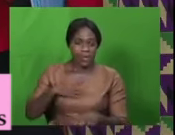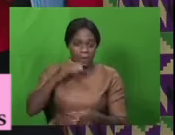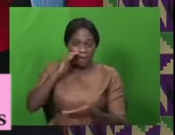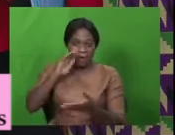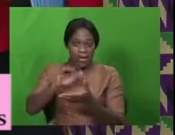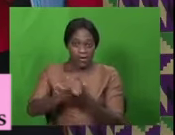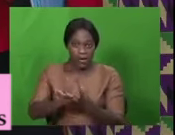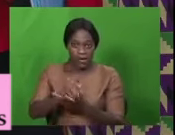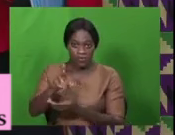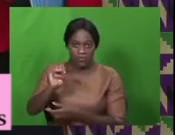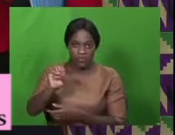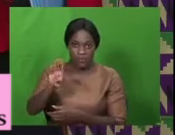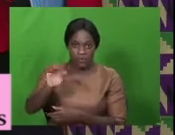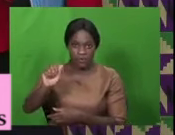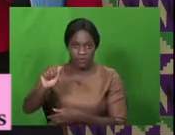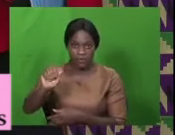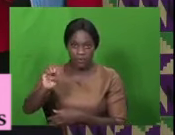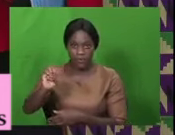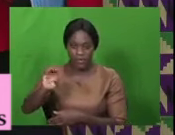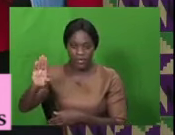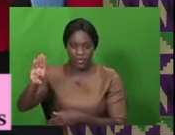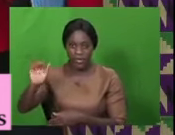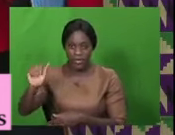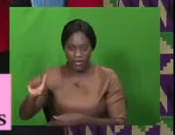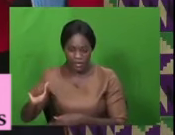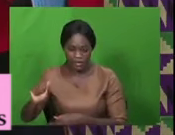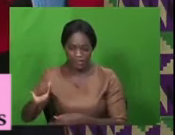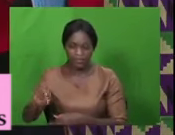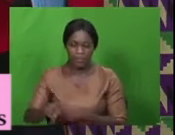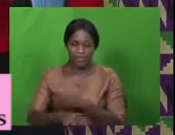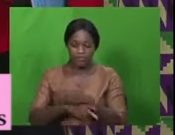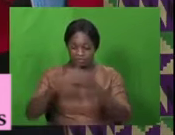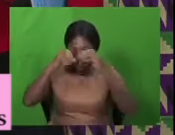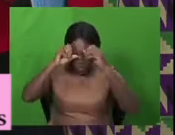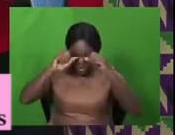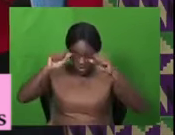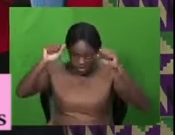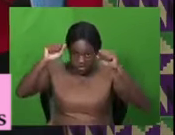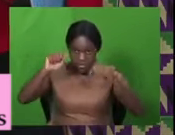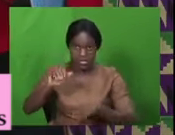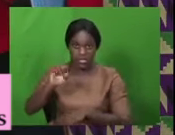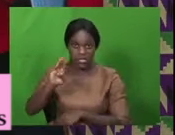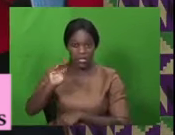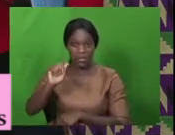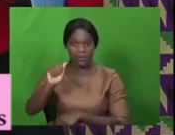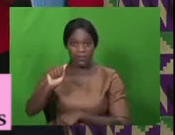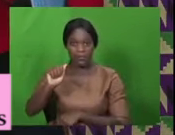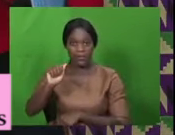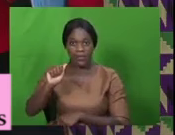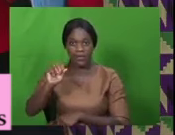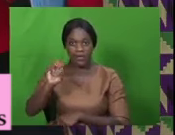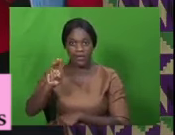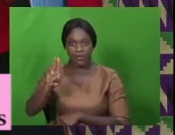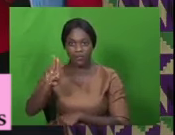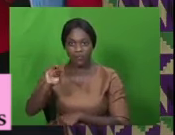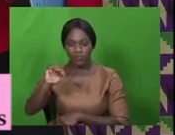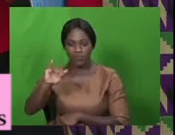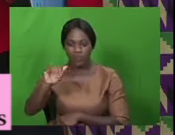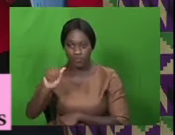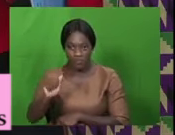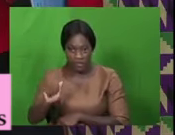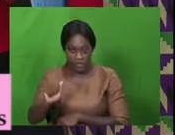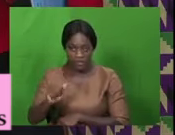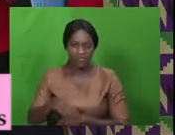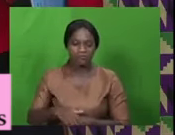Akufo Addo, Vice President Mahamadou Bawumia, the spouse of